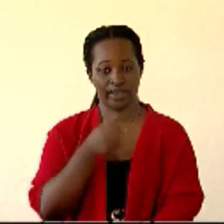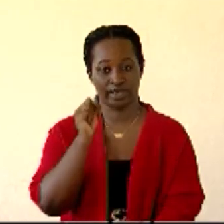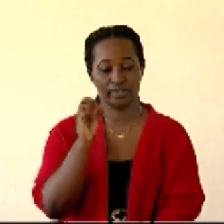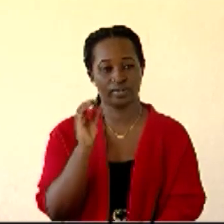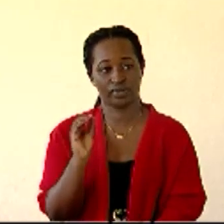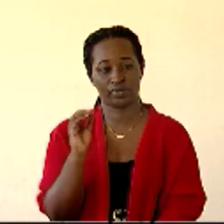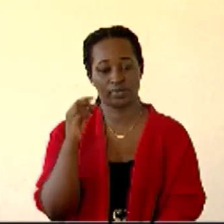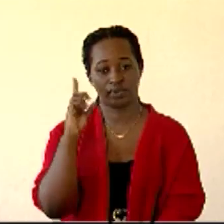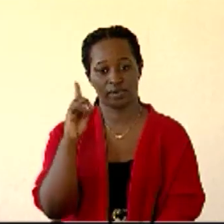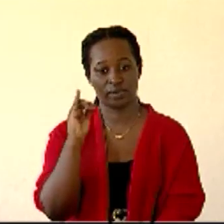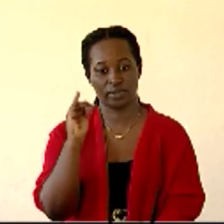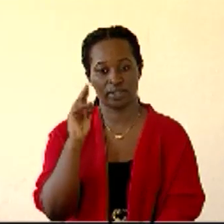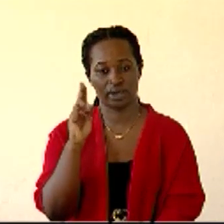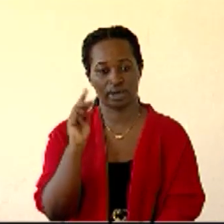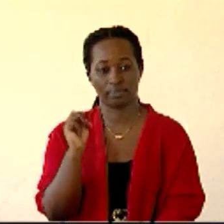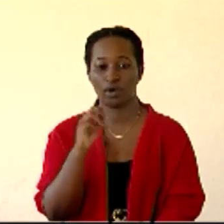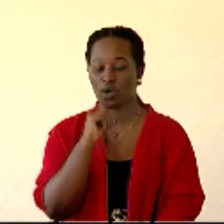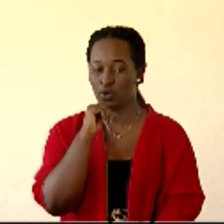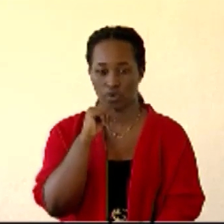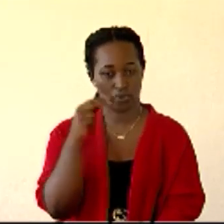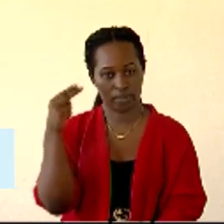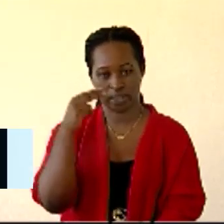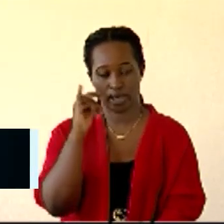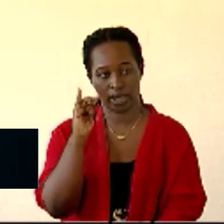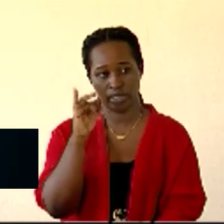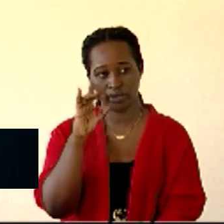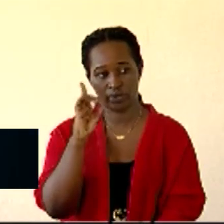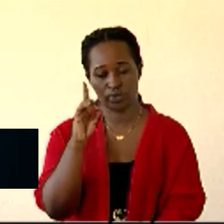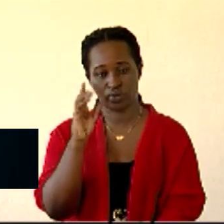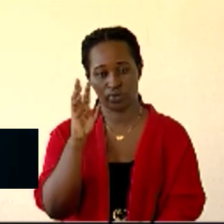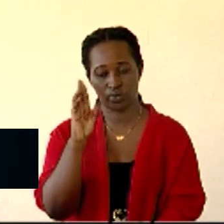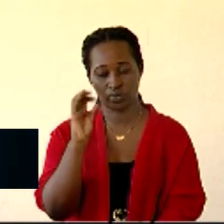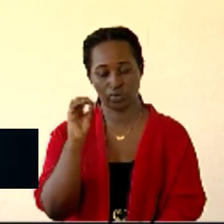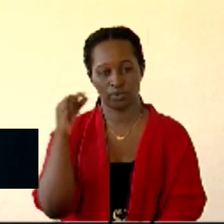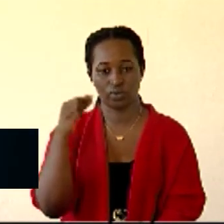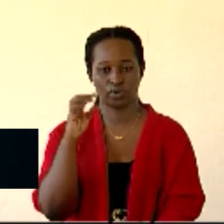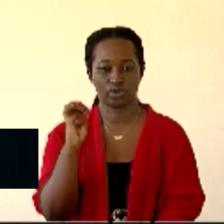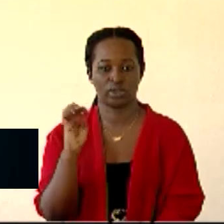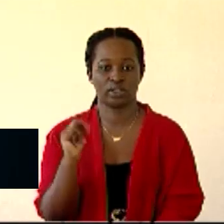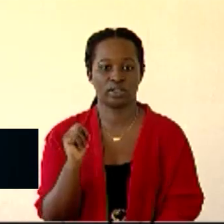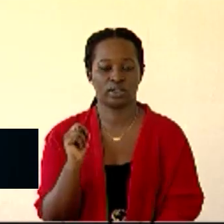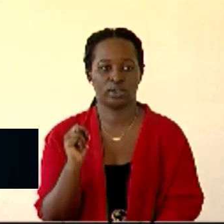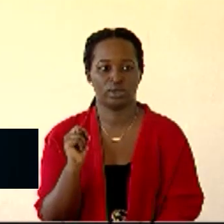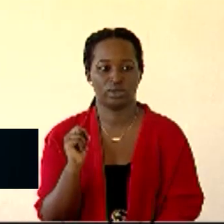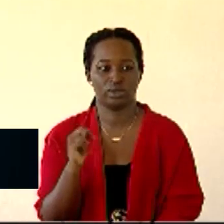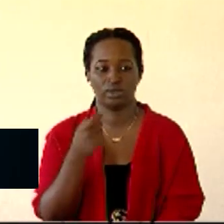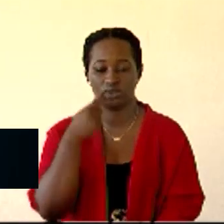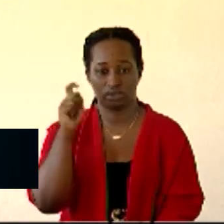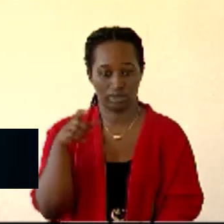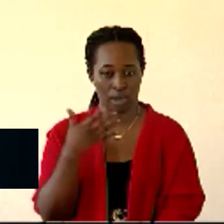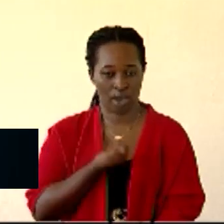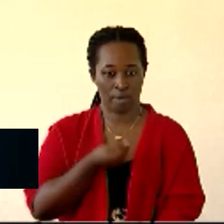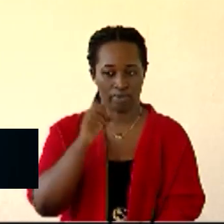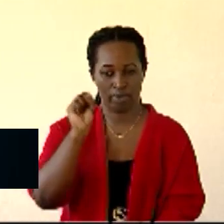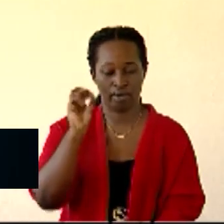the hydrogen. So this must be the sodium with the hydrogen. That must be a